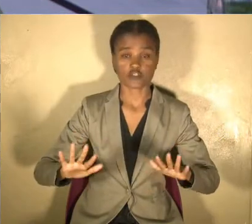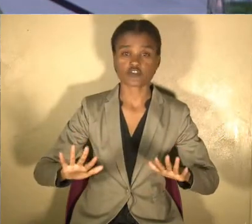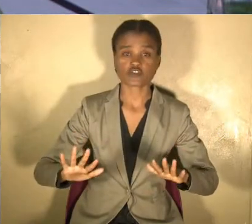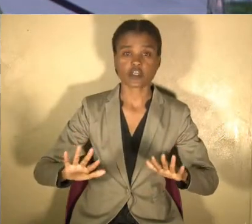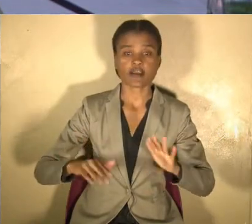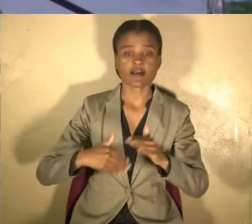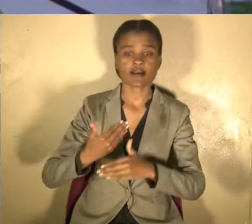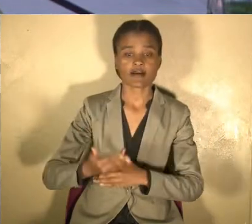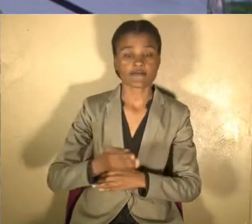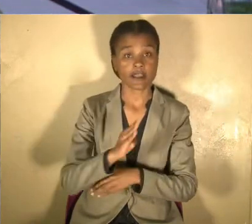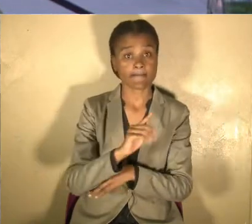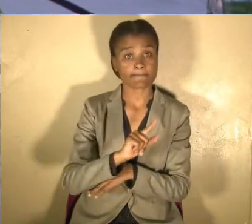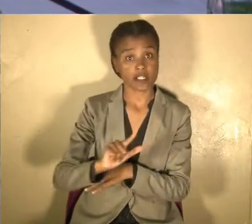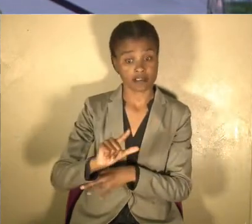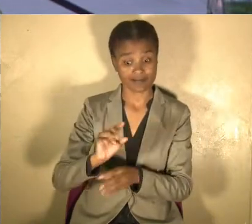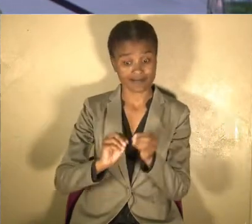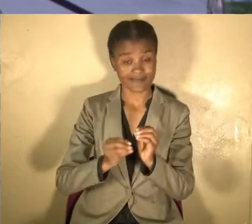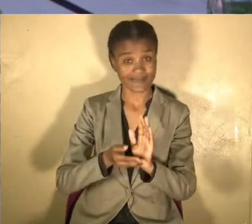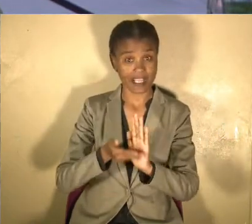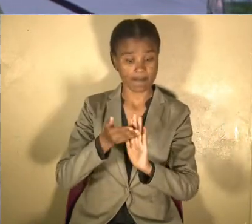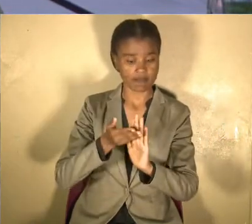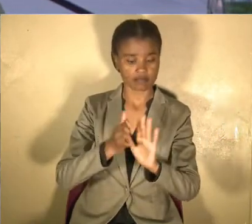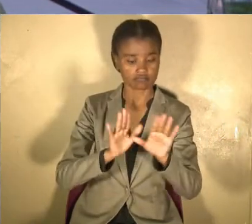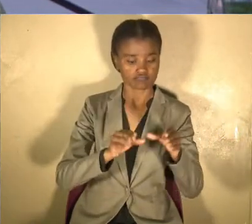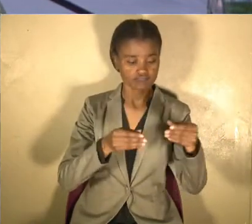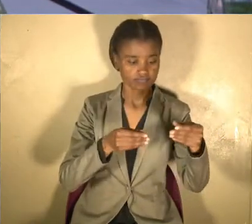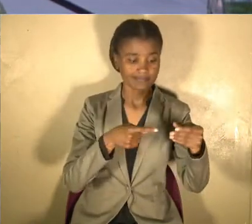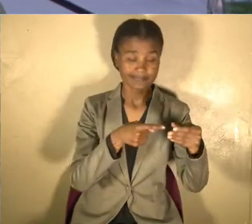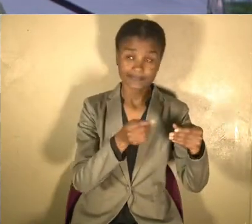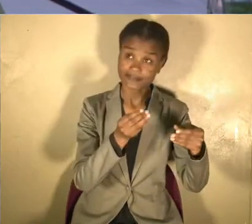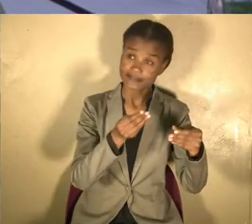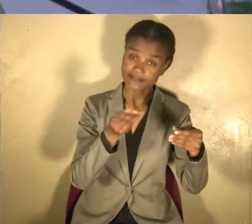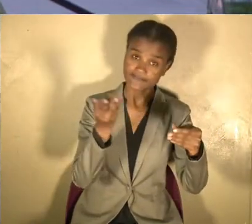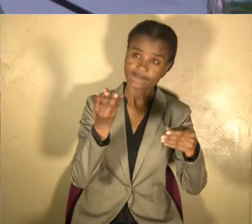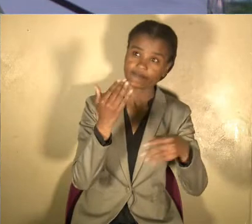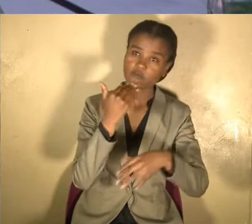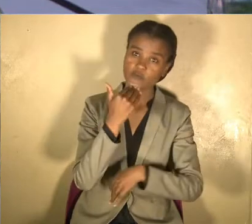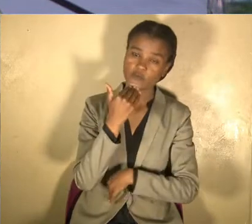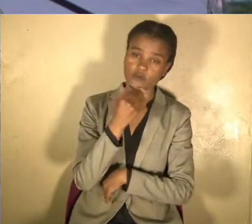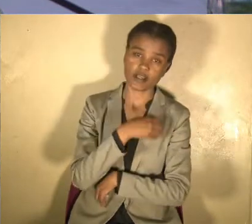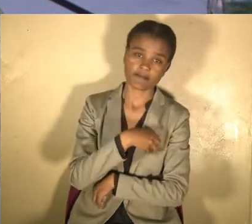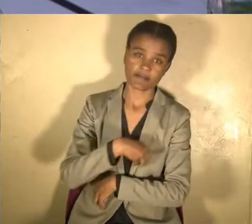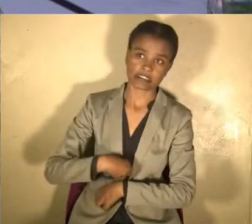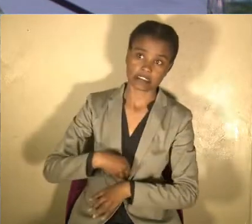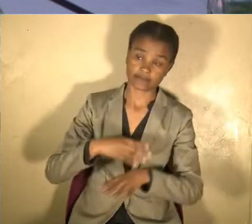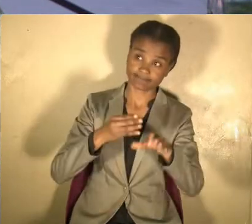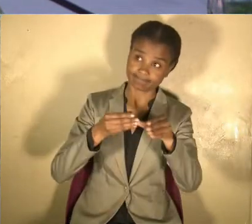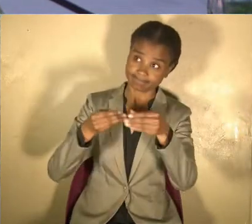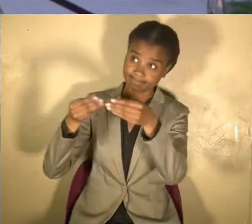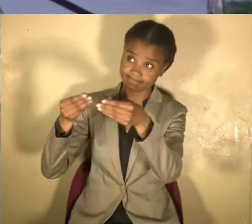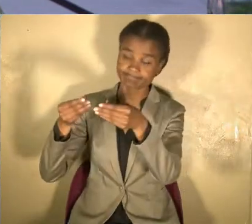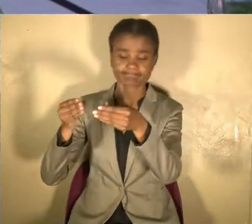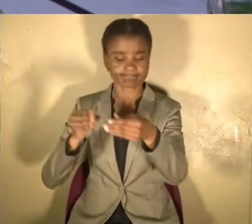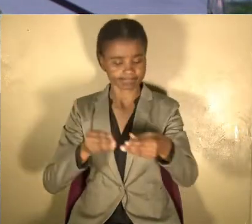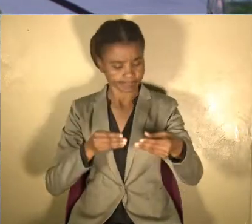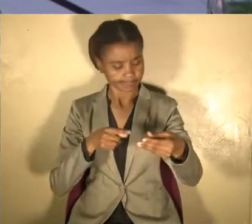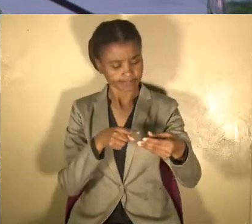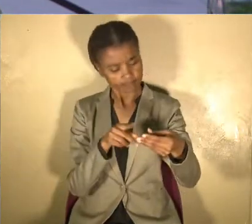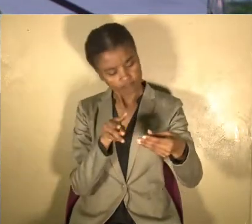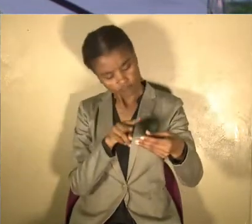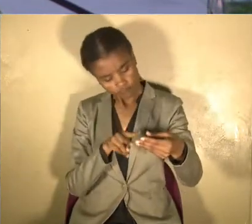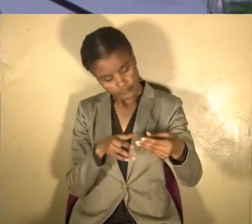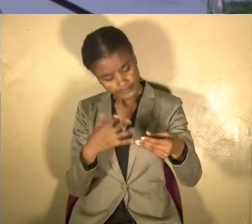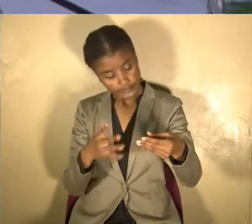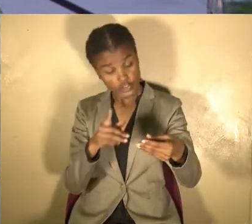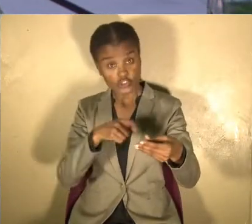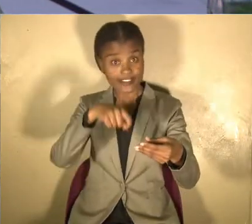the bill, the amendment to the President, who will sign it into an act of law. And once it's an